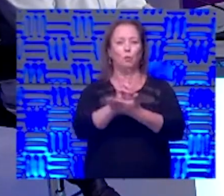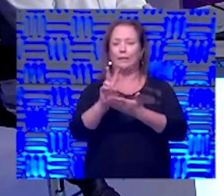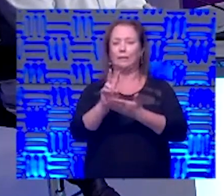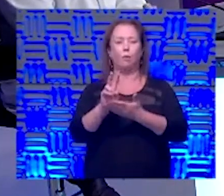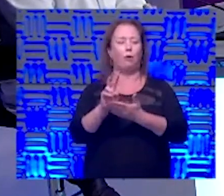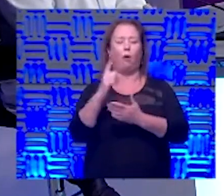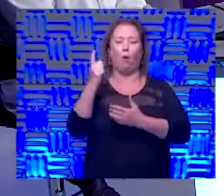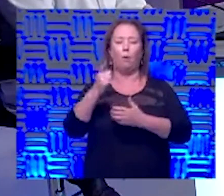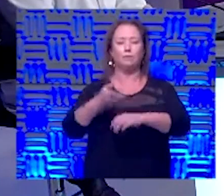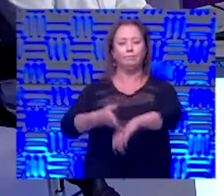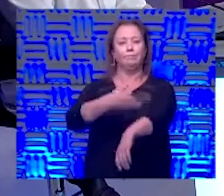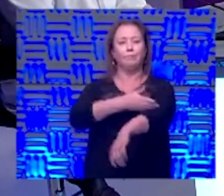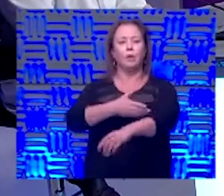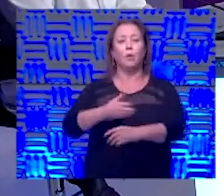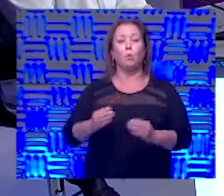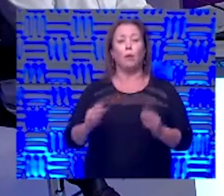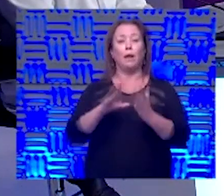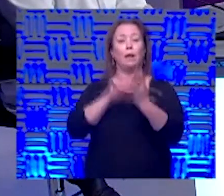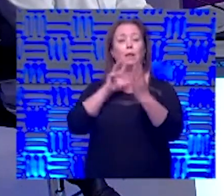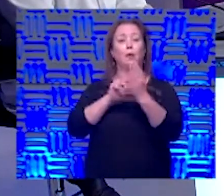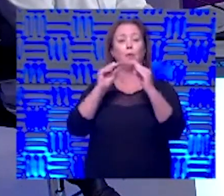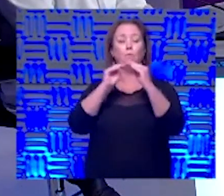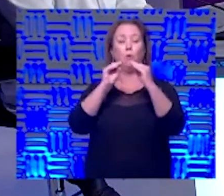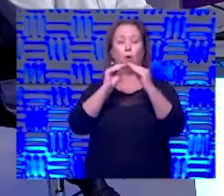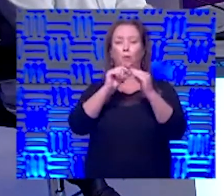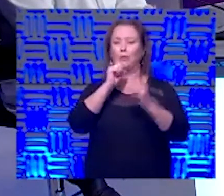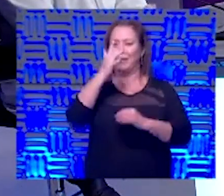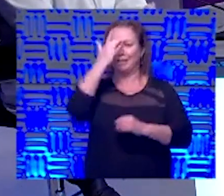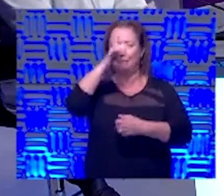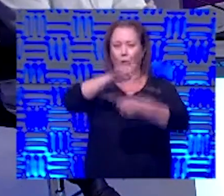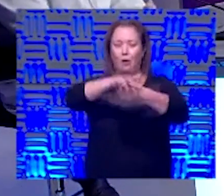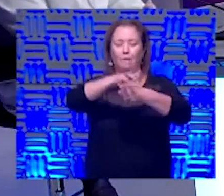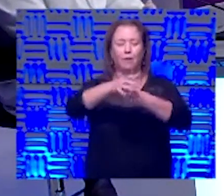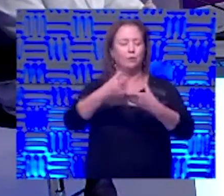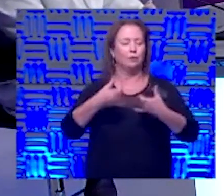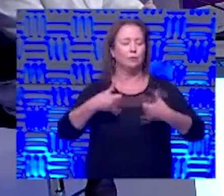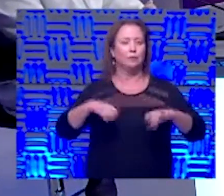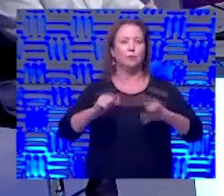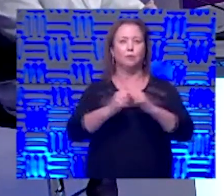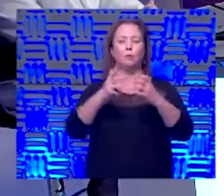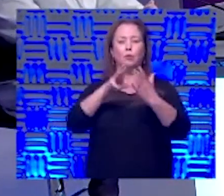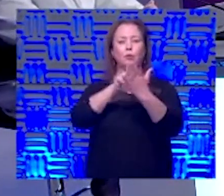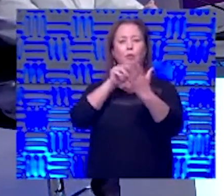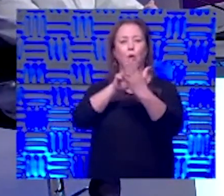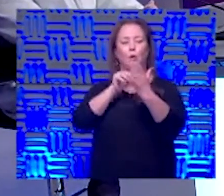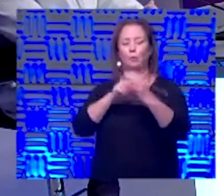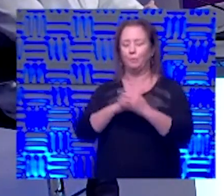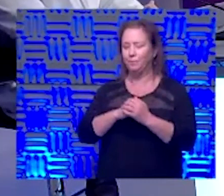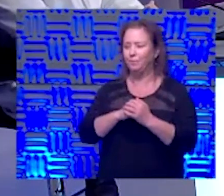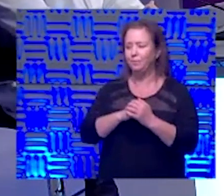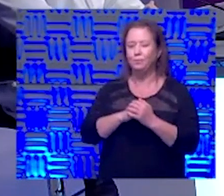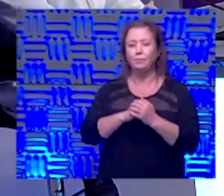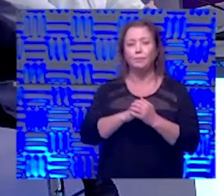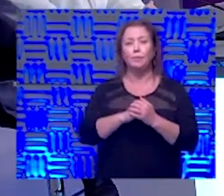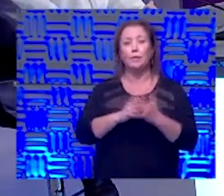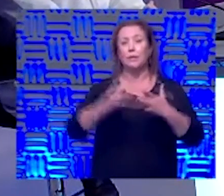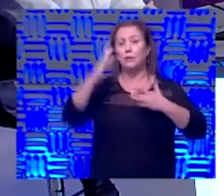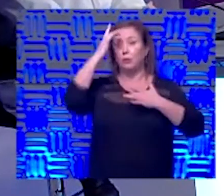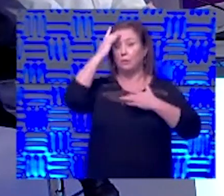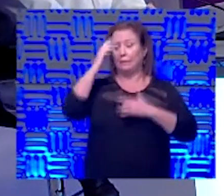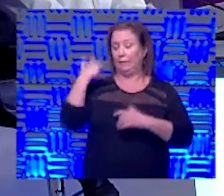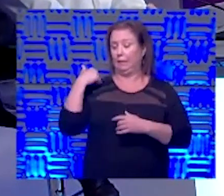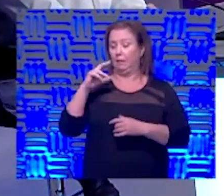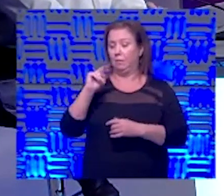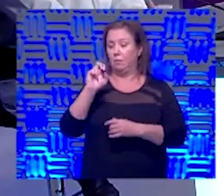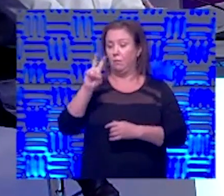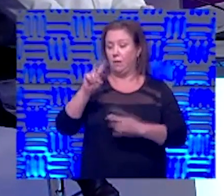always smarter in 2 weeks. We're just not smart enough. There's just a lot to learn. A lot to learn. All right. Aaliyah is asking, she was sick back in November and